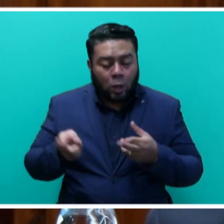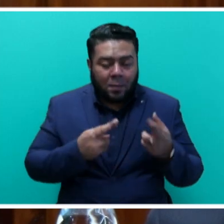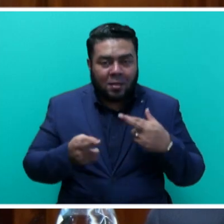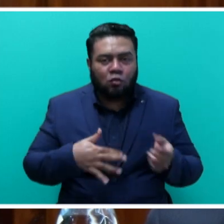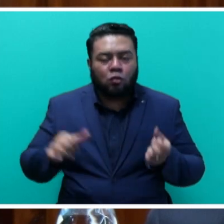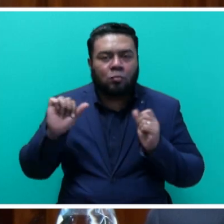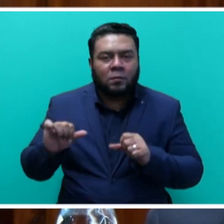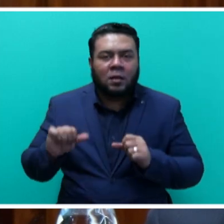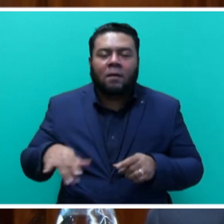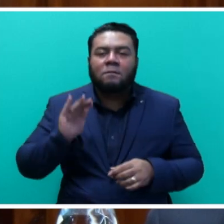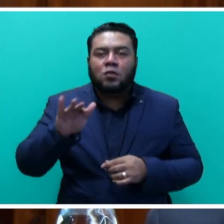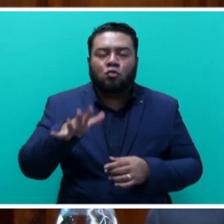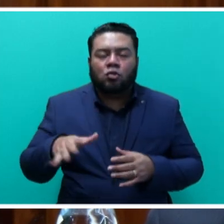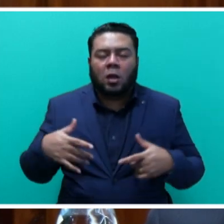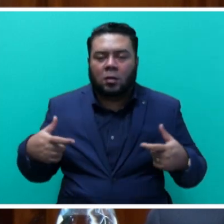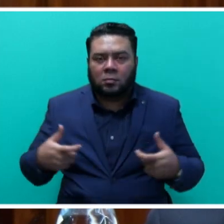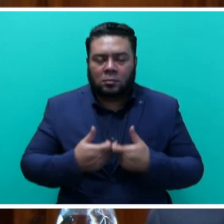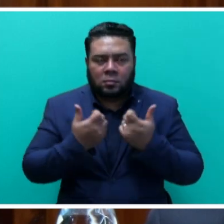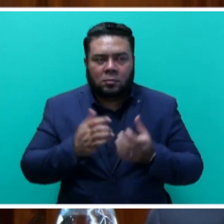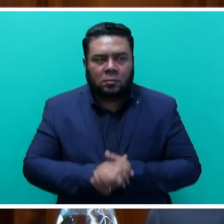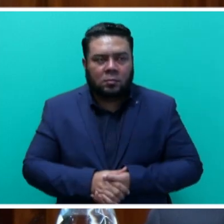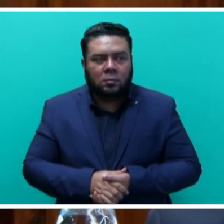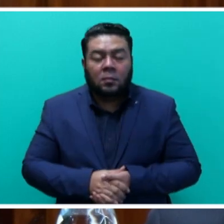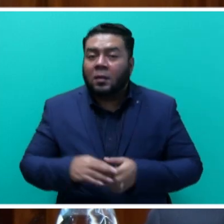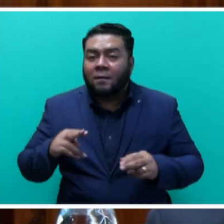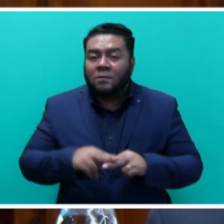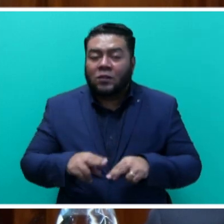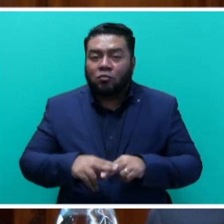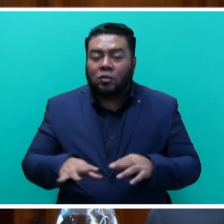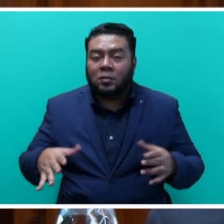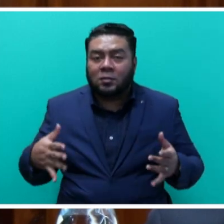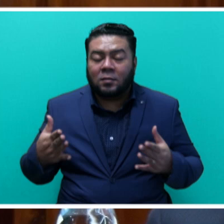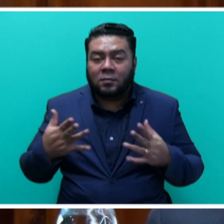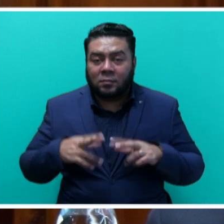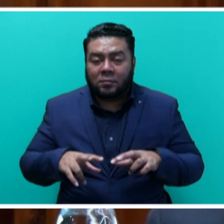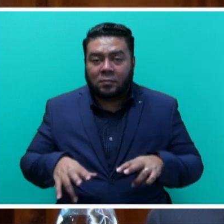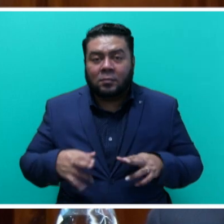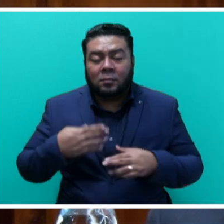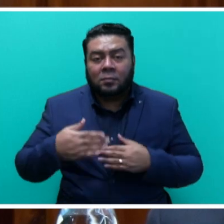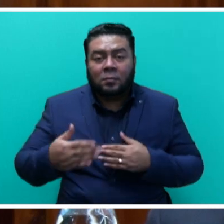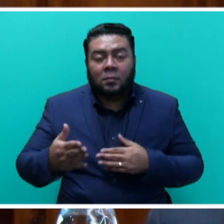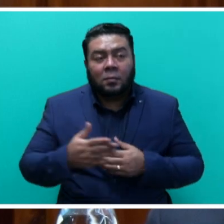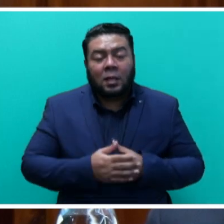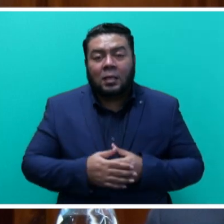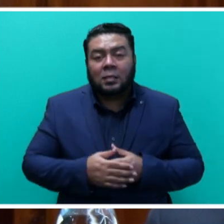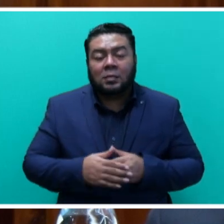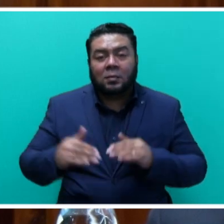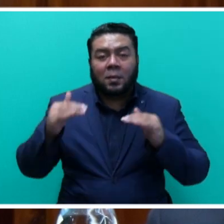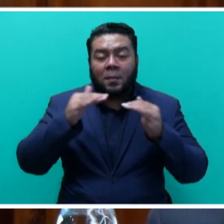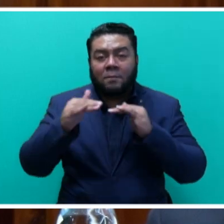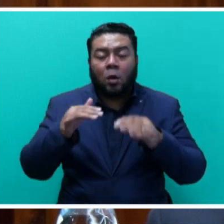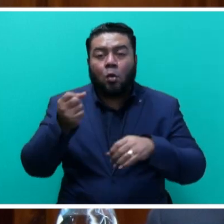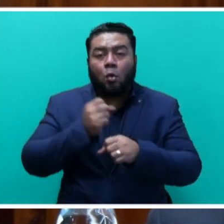prevent future incidents. Fiji's effective oversight of implementation rate is currently sitting above the global